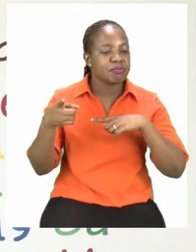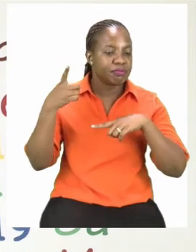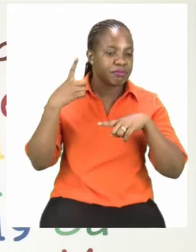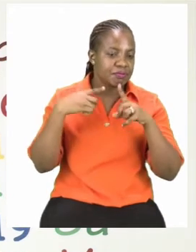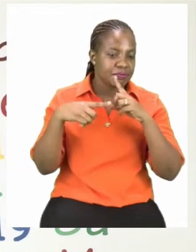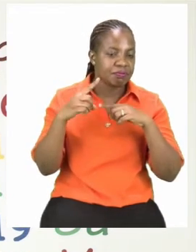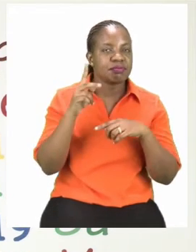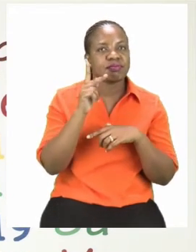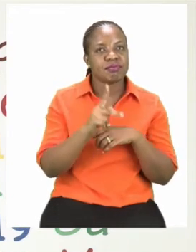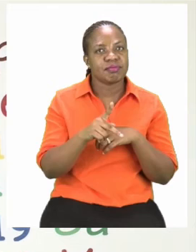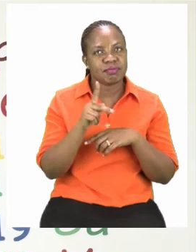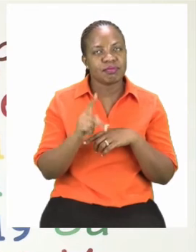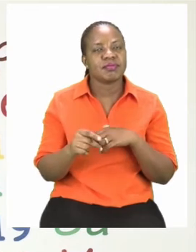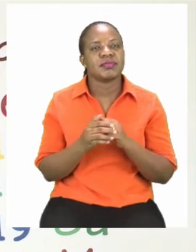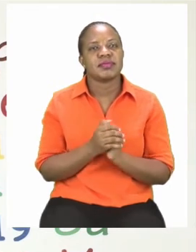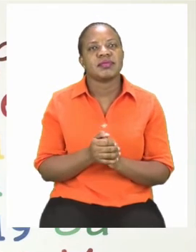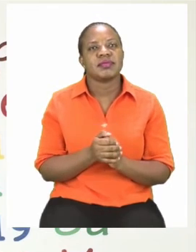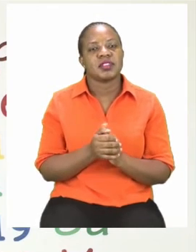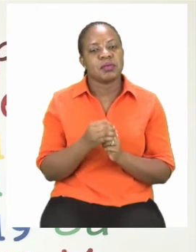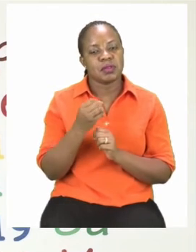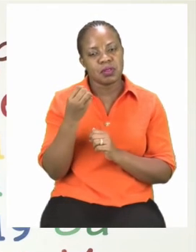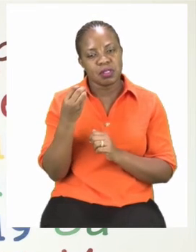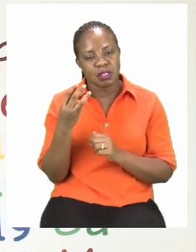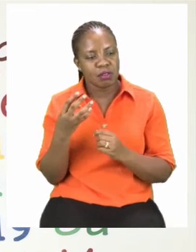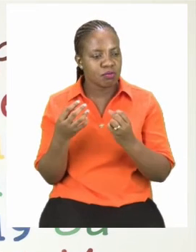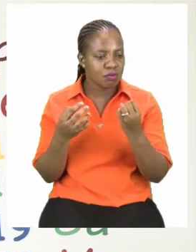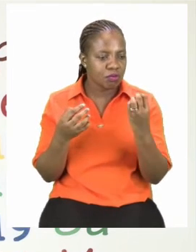Zashi, where are you? Oh,